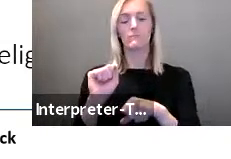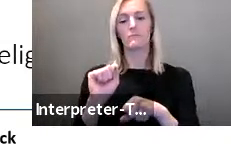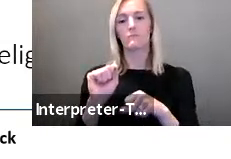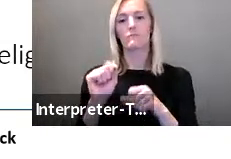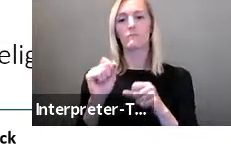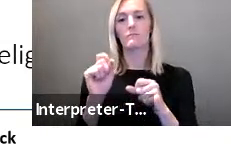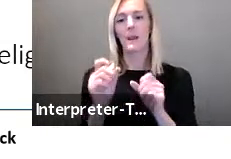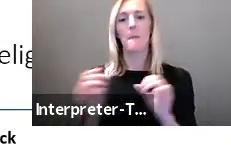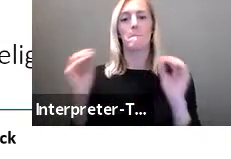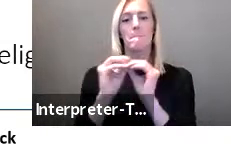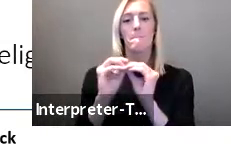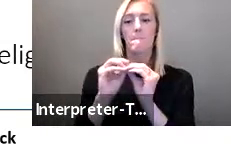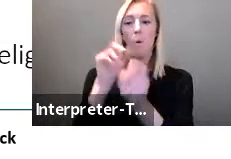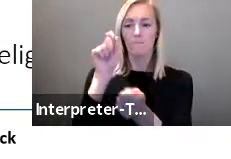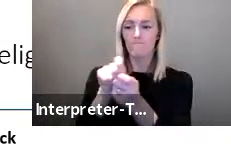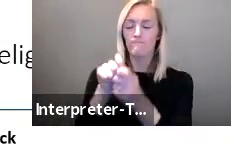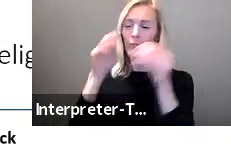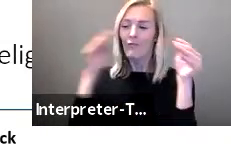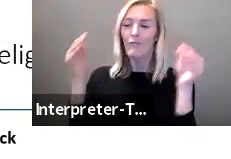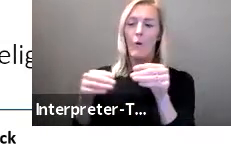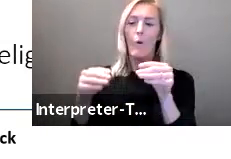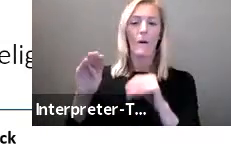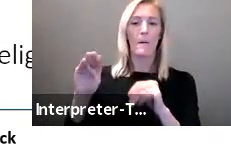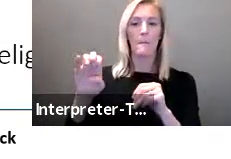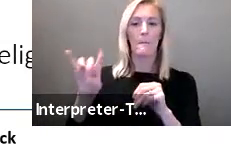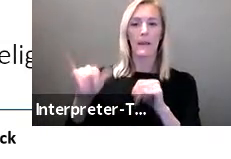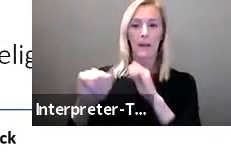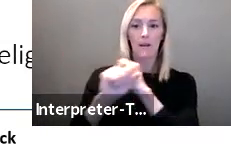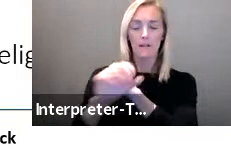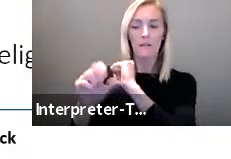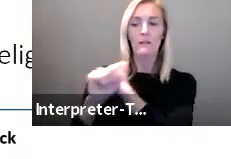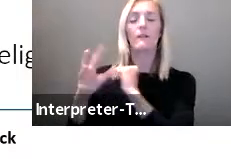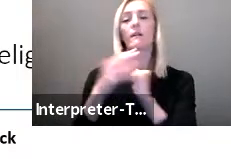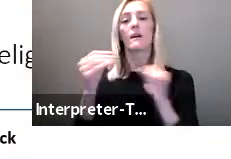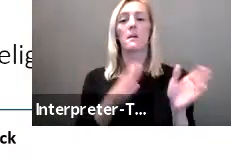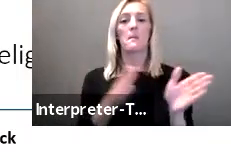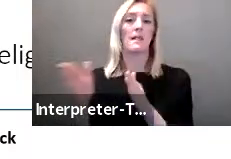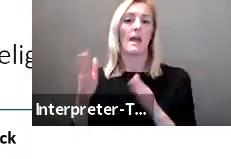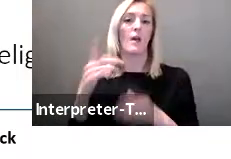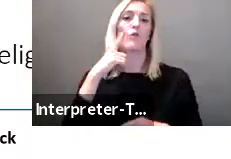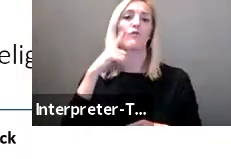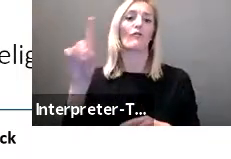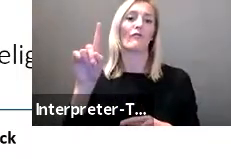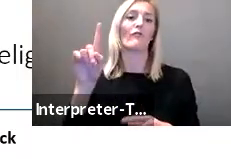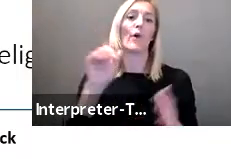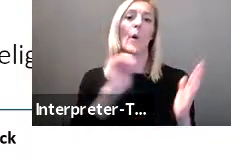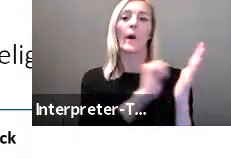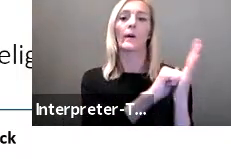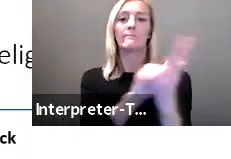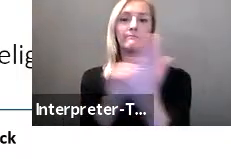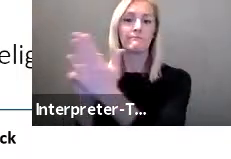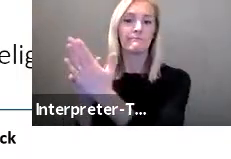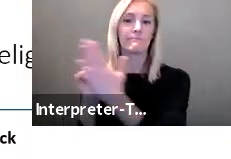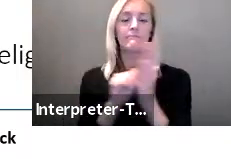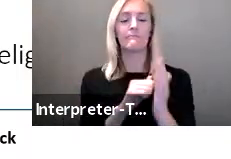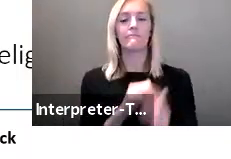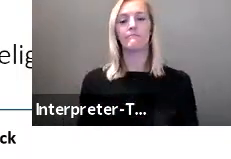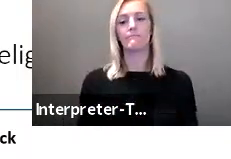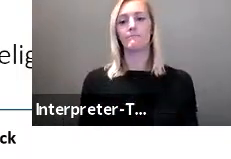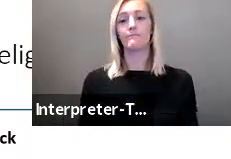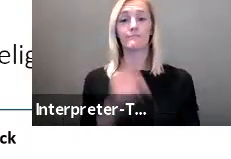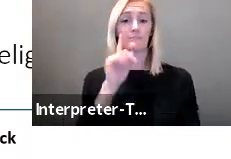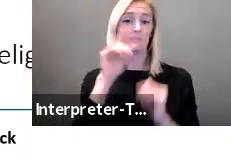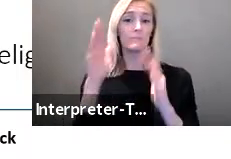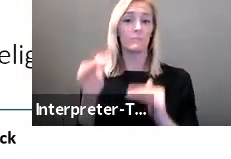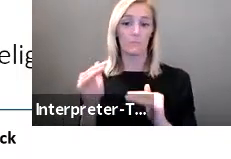having more specific and focused media efforts, as well as a plan for canvassing. And we hope, as I mentioned, that with the